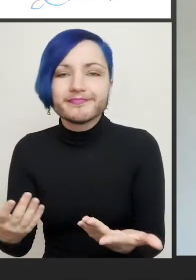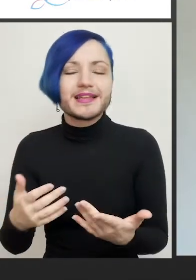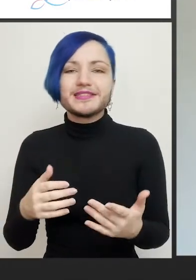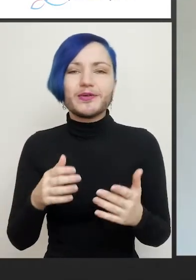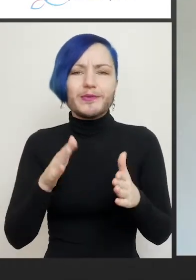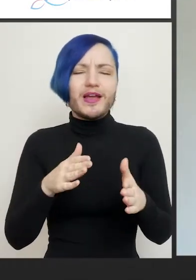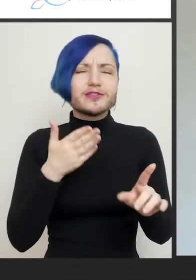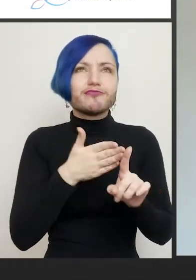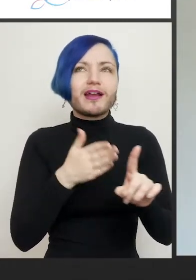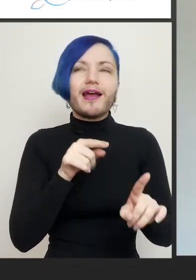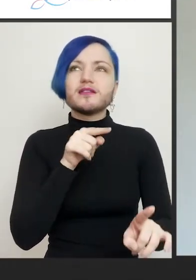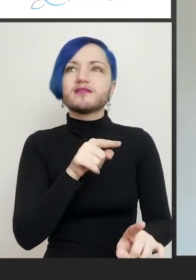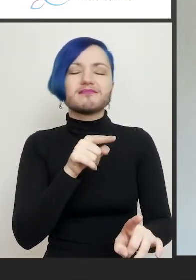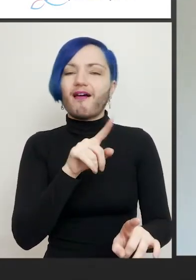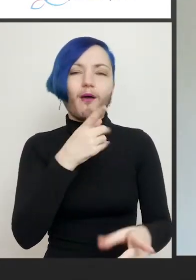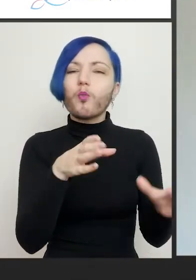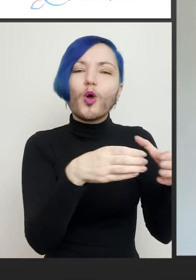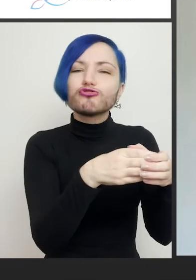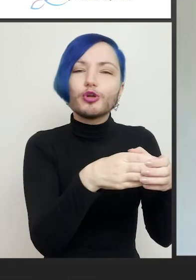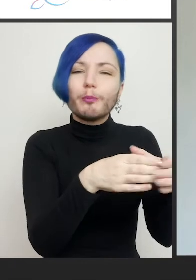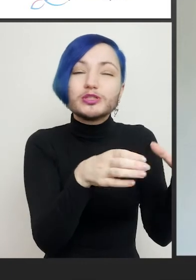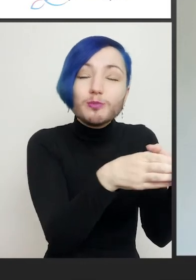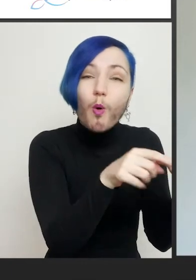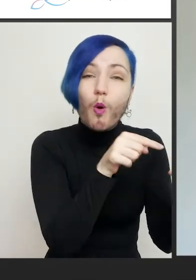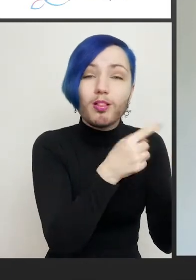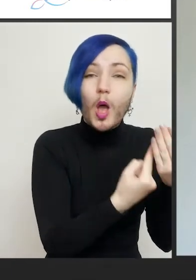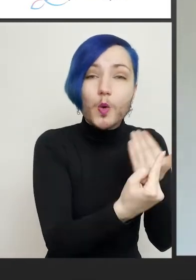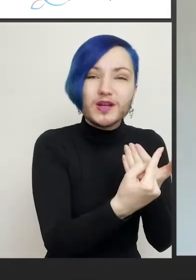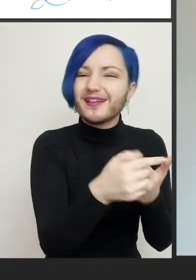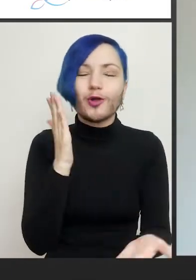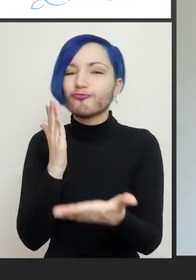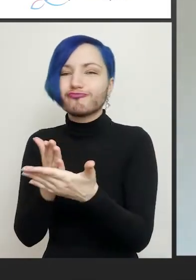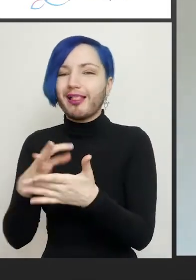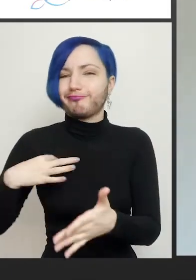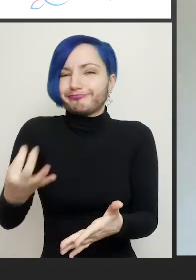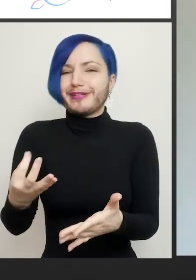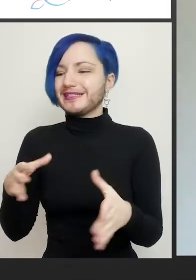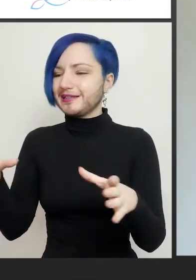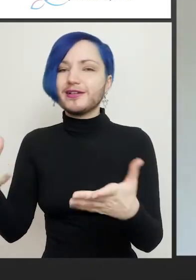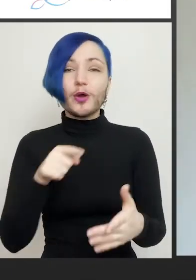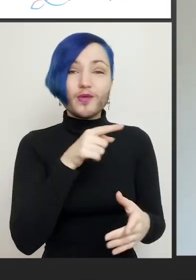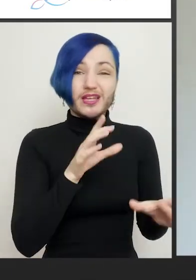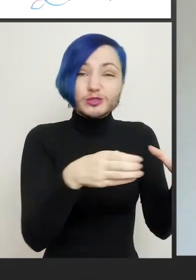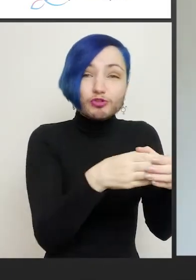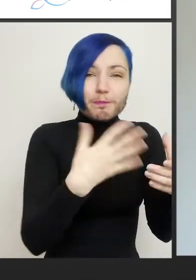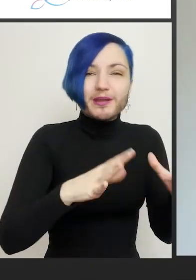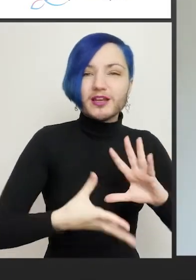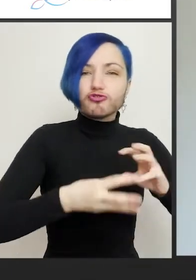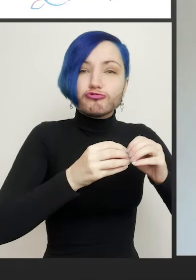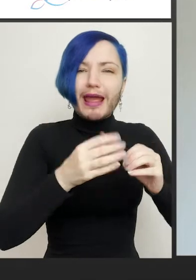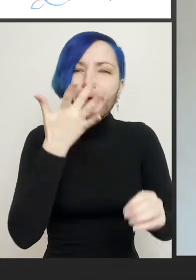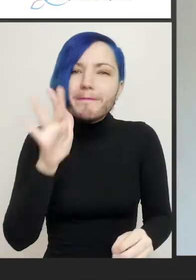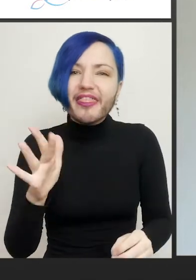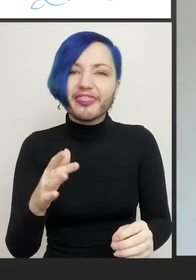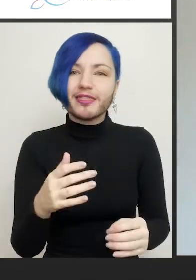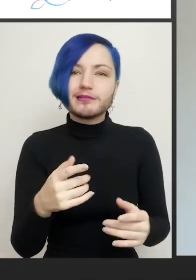real. This is one group of people, very small minority, who've really created this myth that there's this huge rift